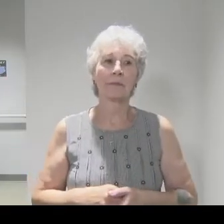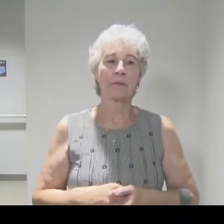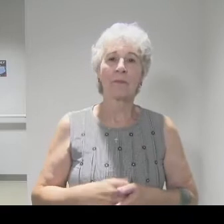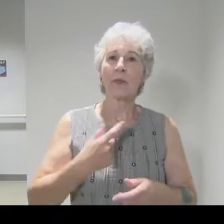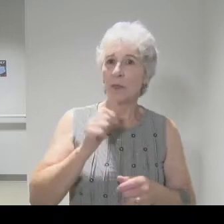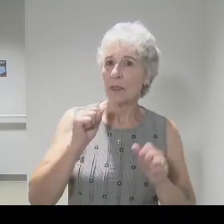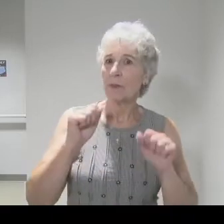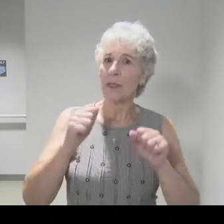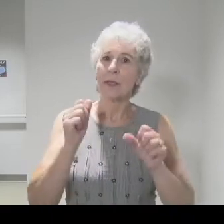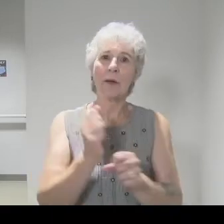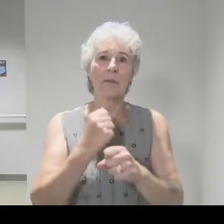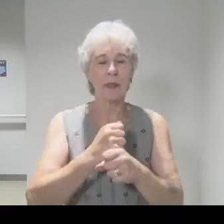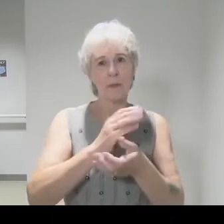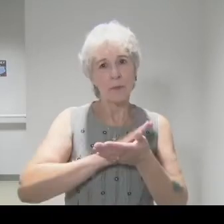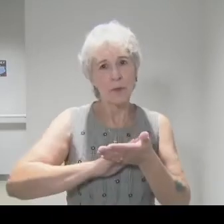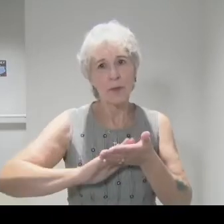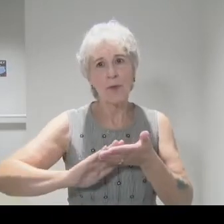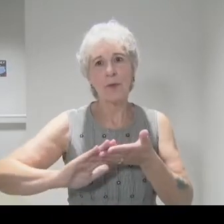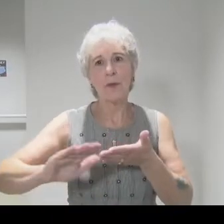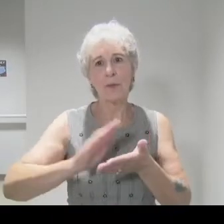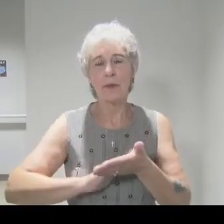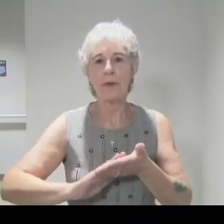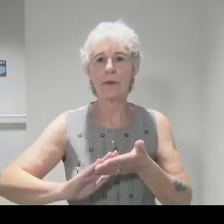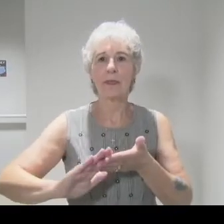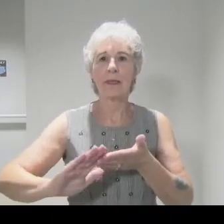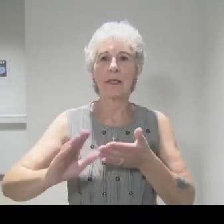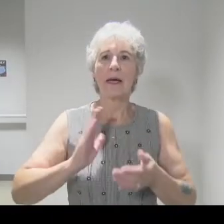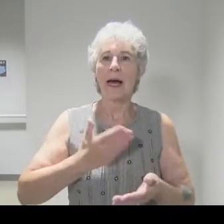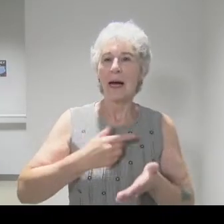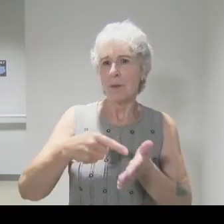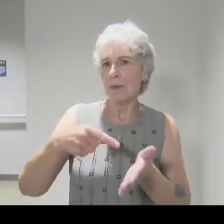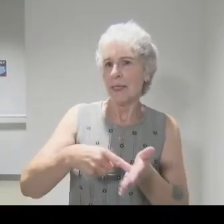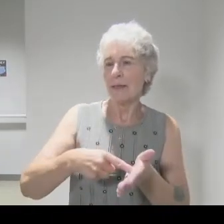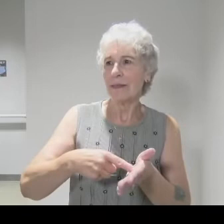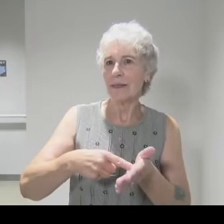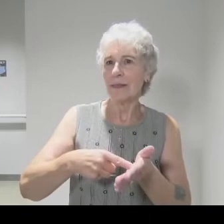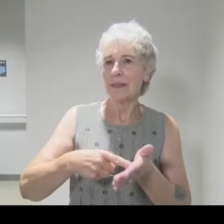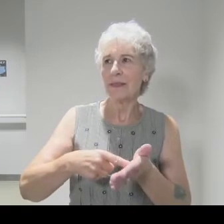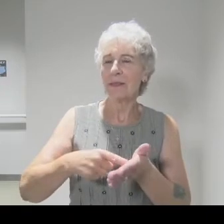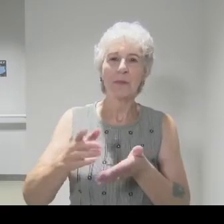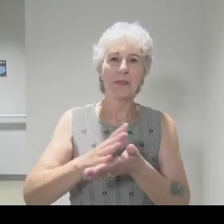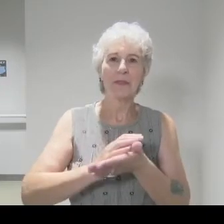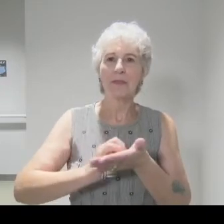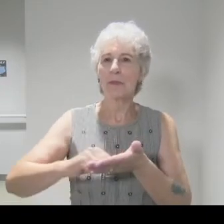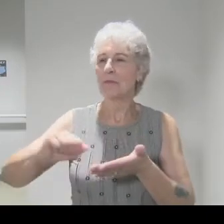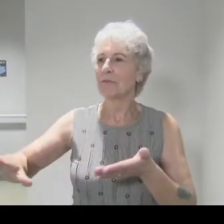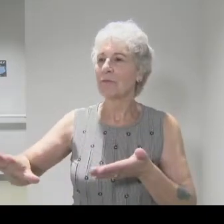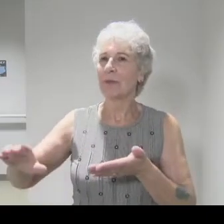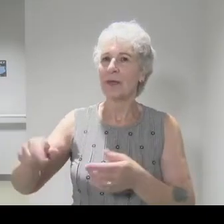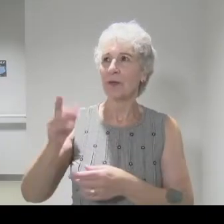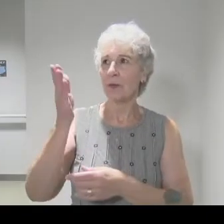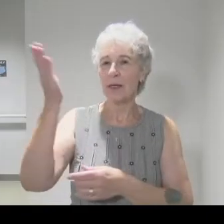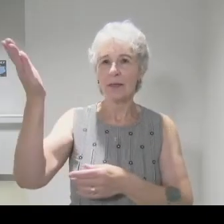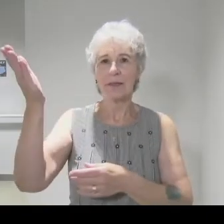be made pure and holy. Our infinite debt could be infinitely scrubbed away by his infinite sacrifice. Thank you,